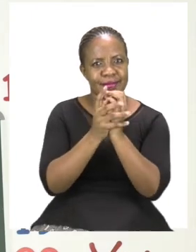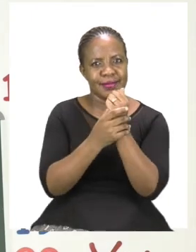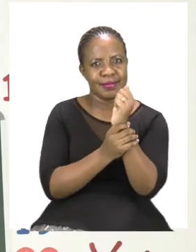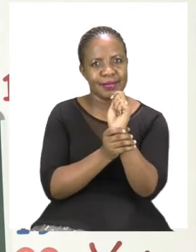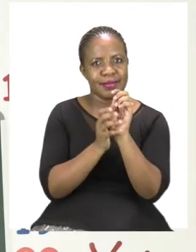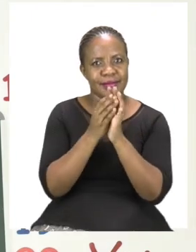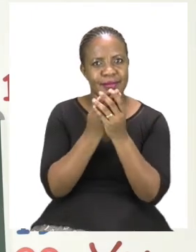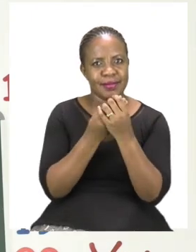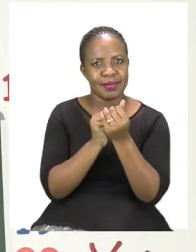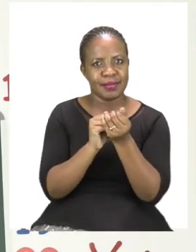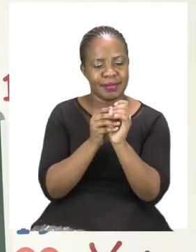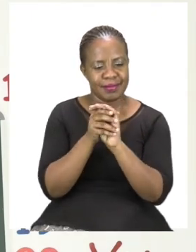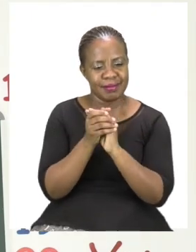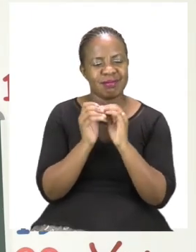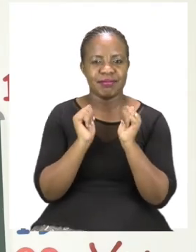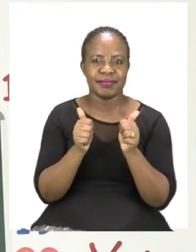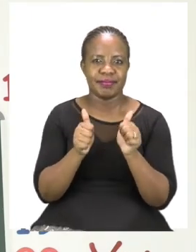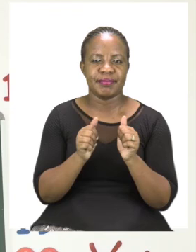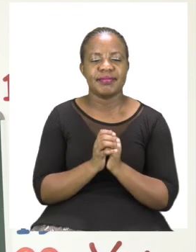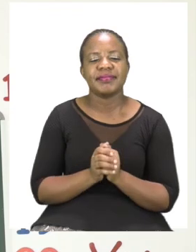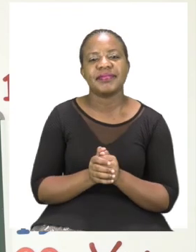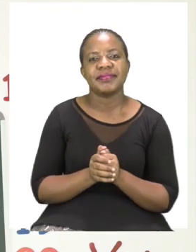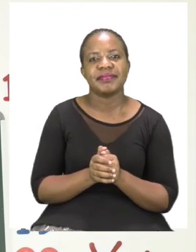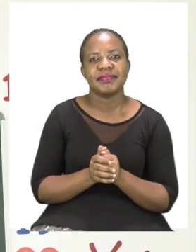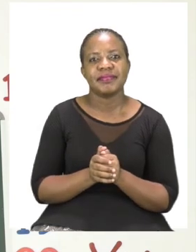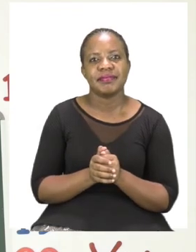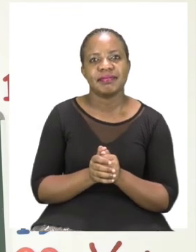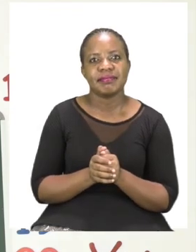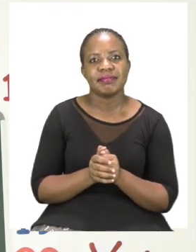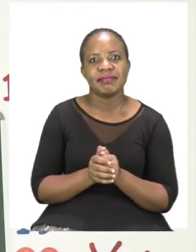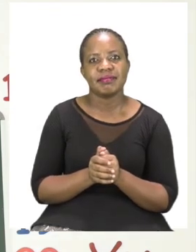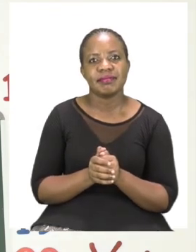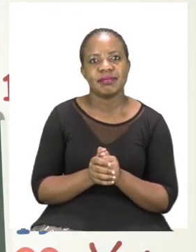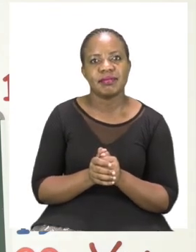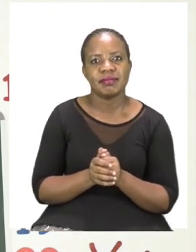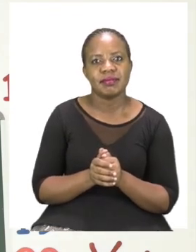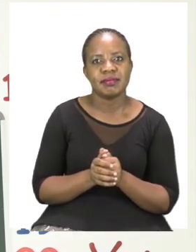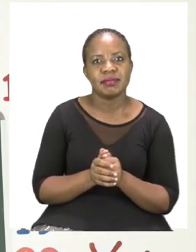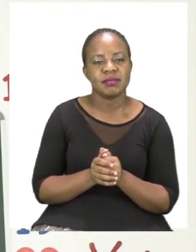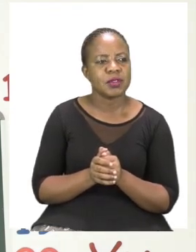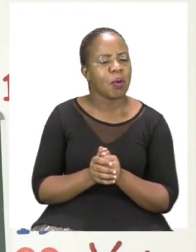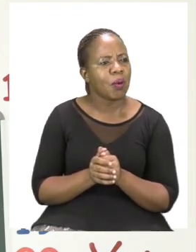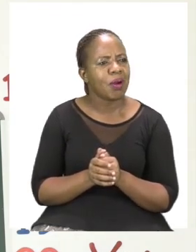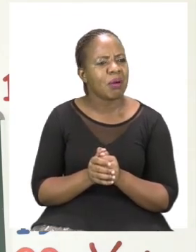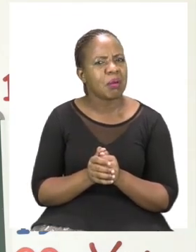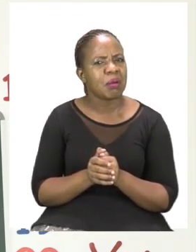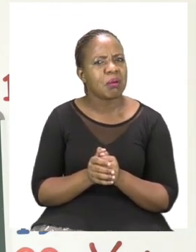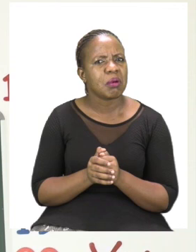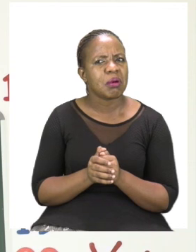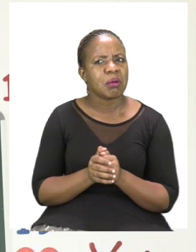touch anything else. Well done. I want to try and call Zoshi with my little